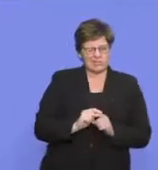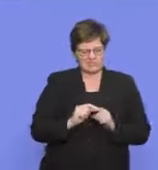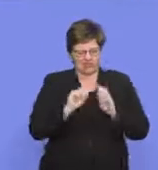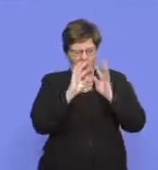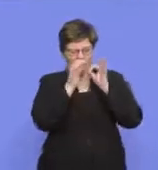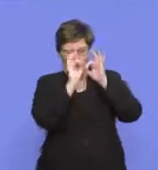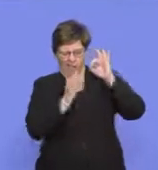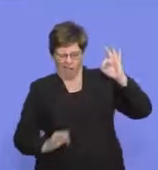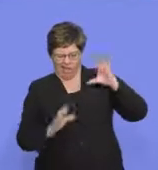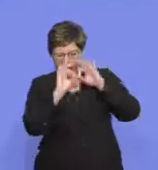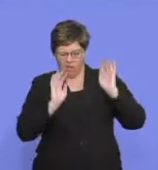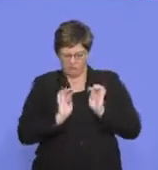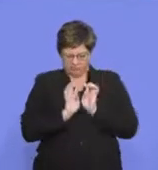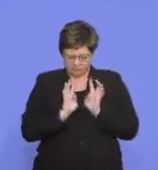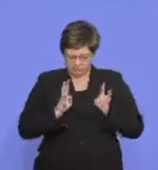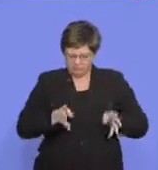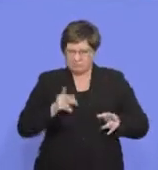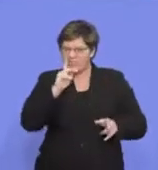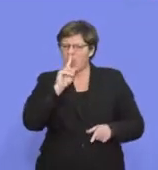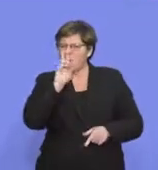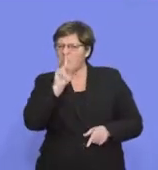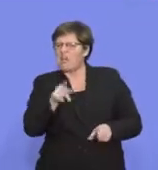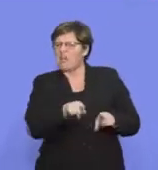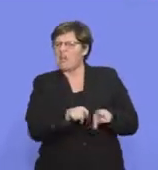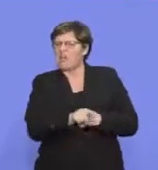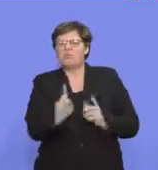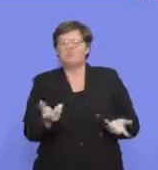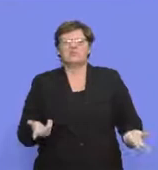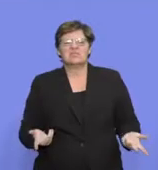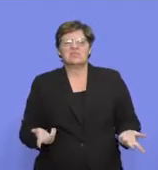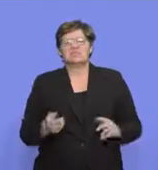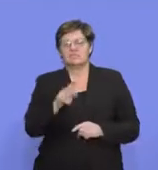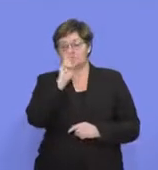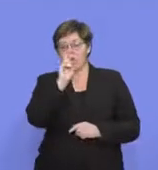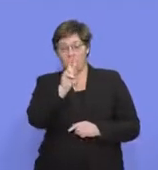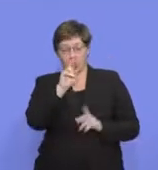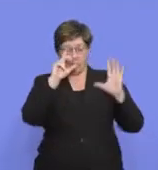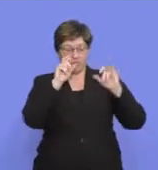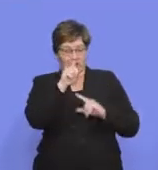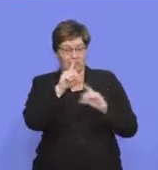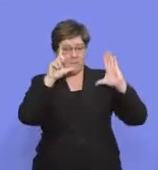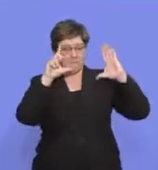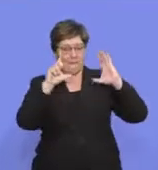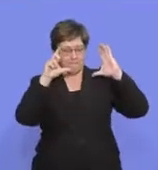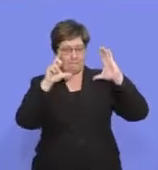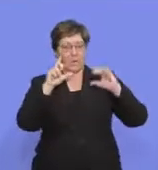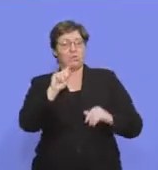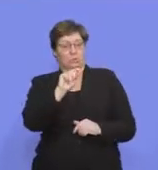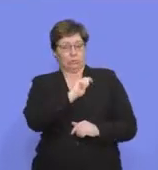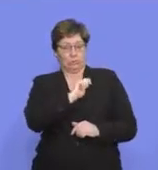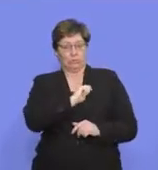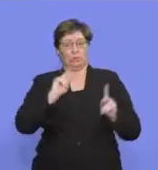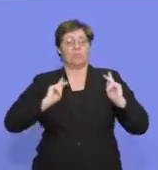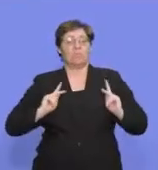look like? Now, I've got an answer for you now. If you can look at this picture here, it's a photo of a real human